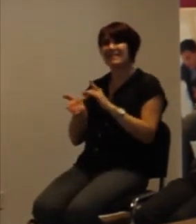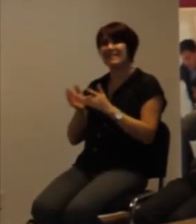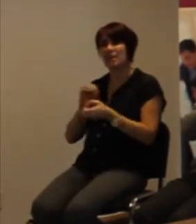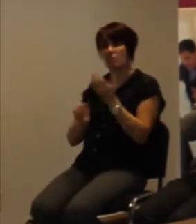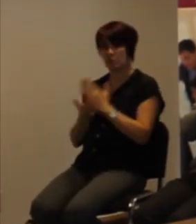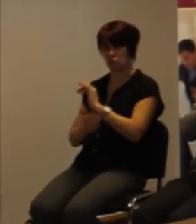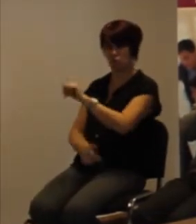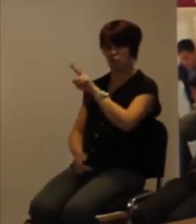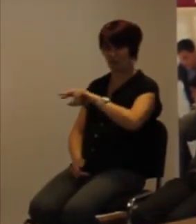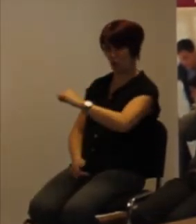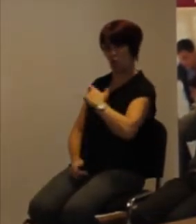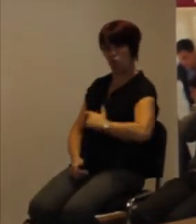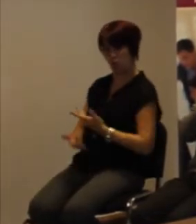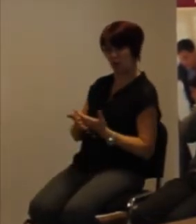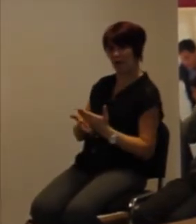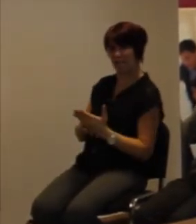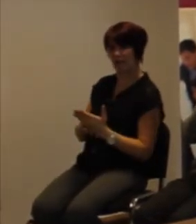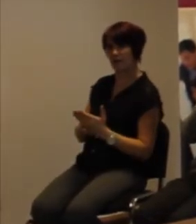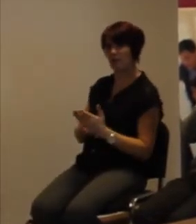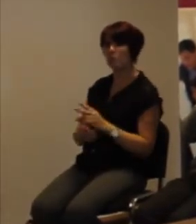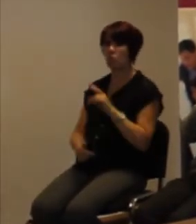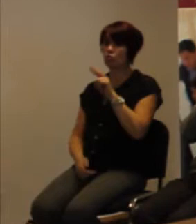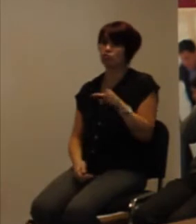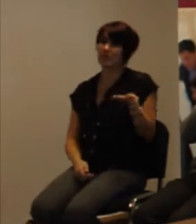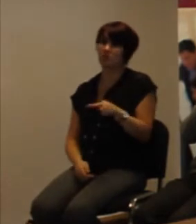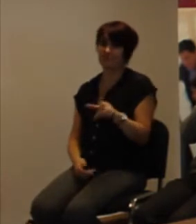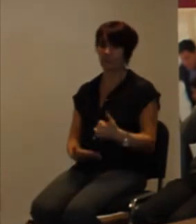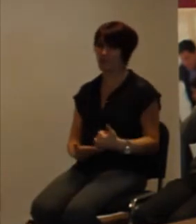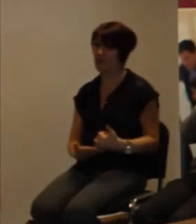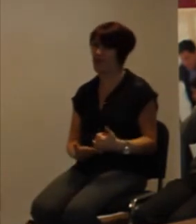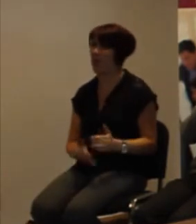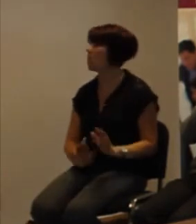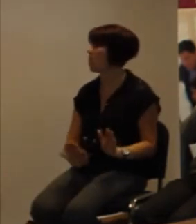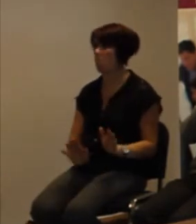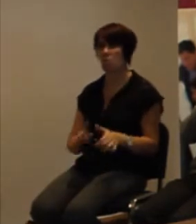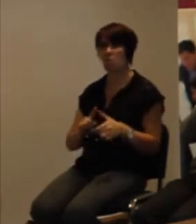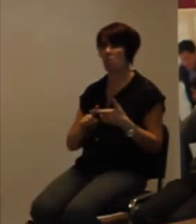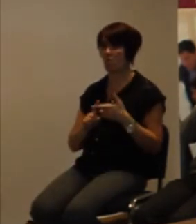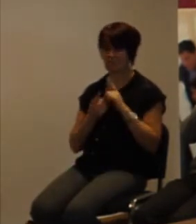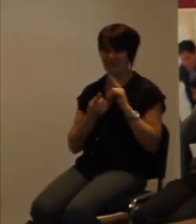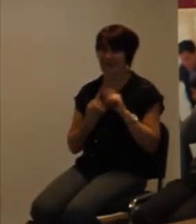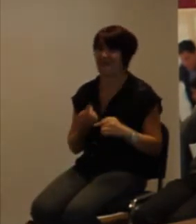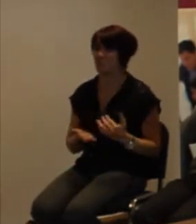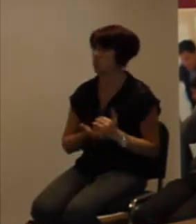the reader's role. So the reader isn't there to give hints, isn't there to give answers